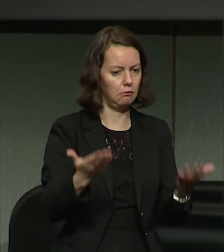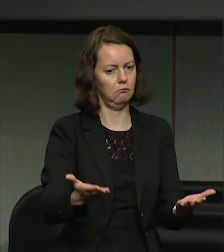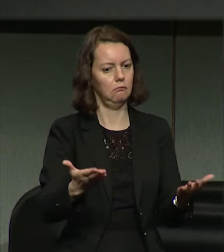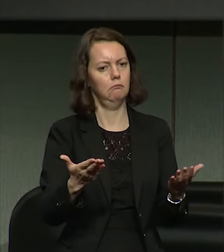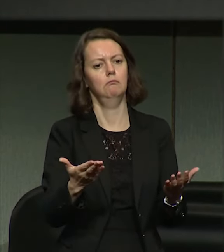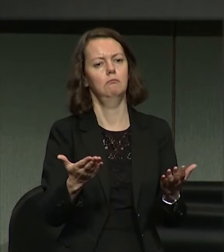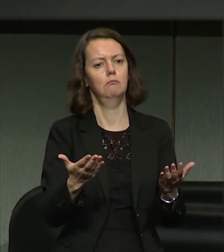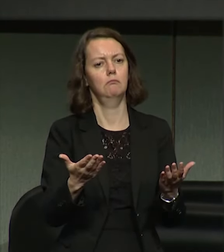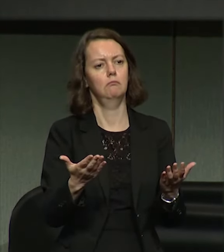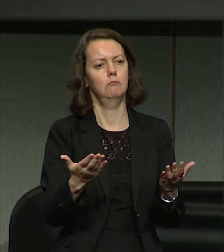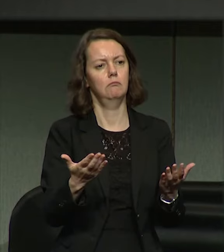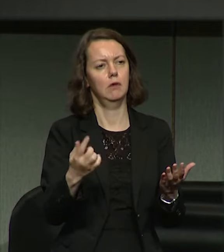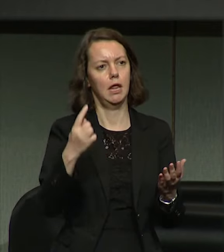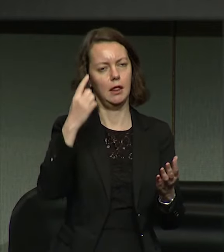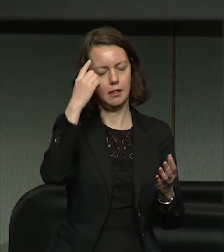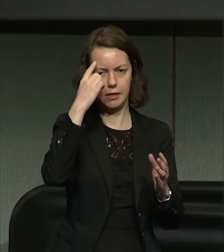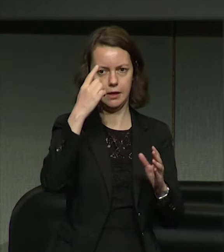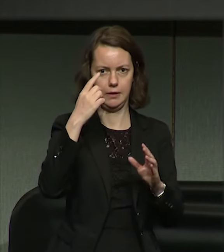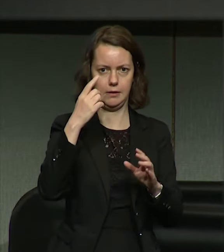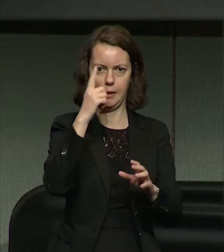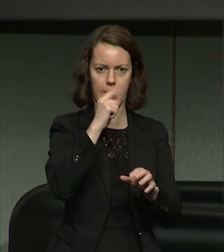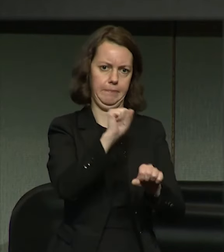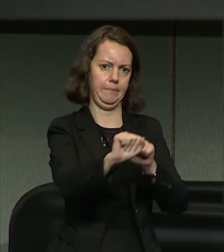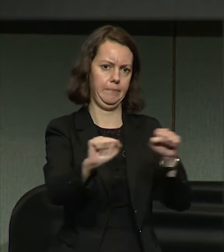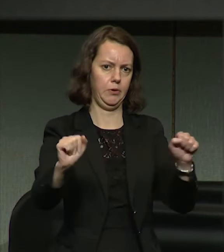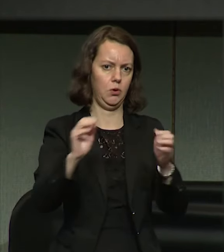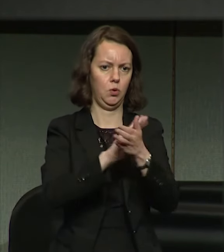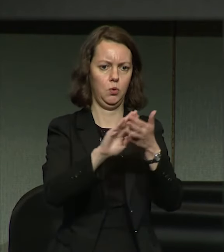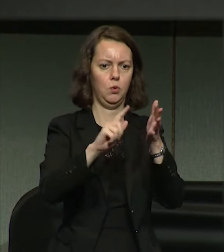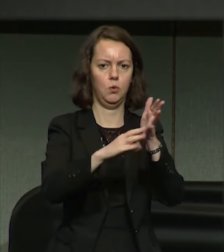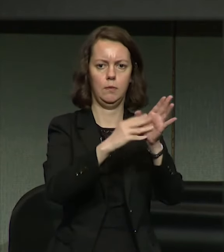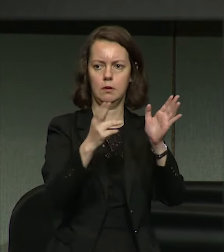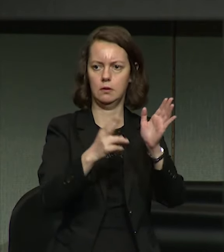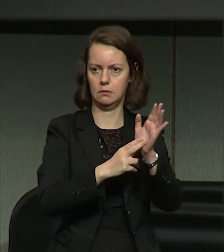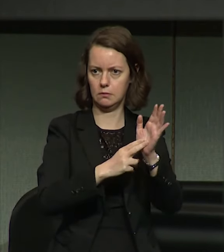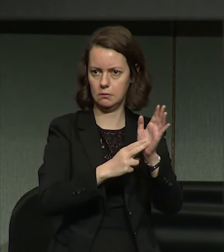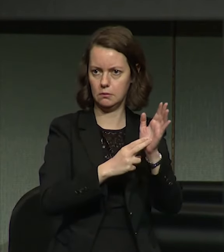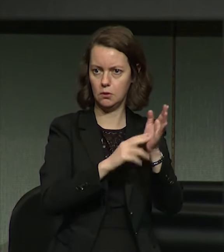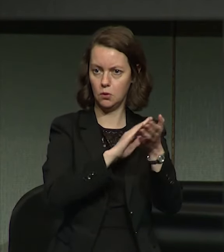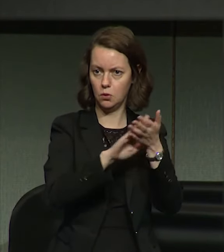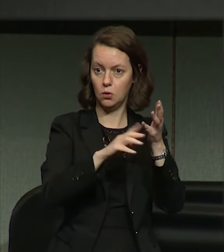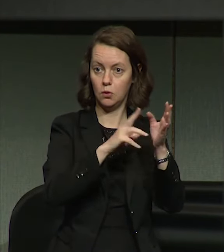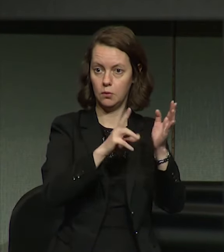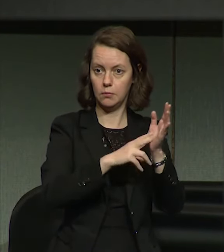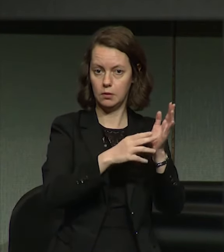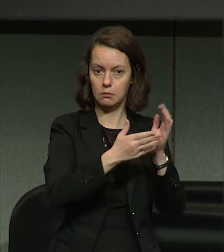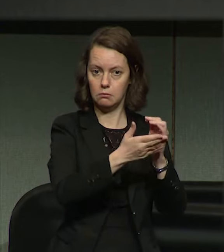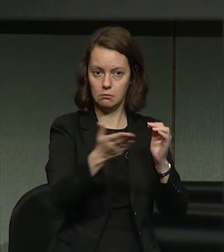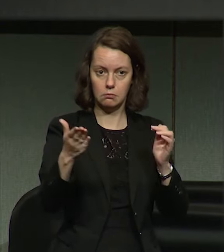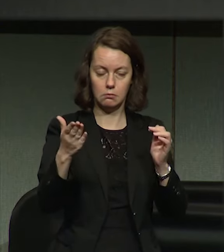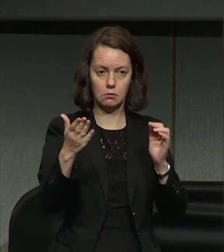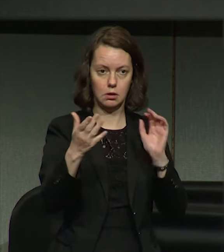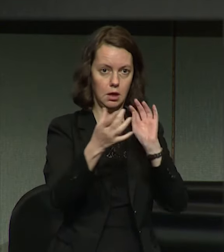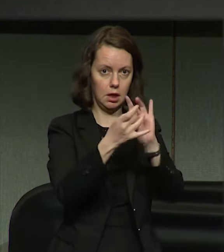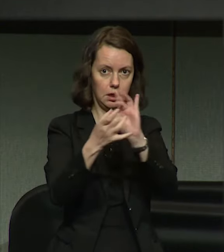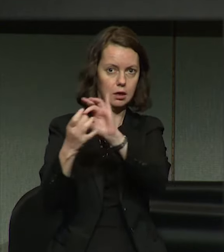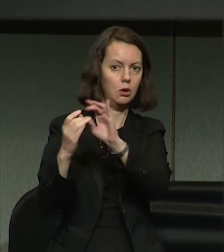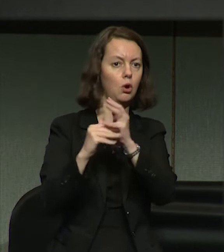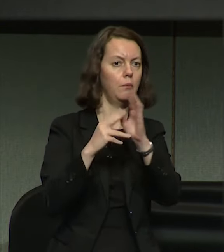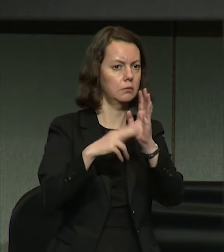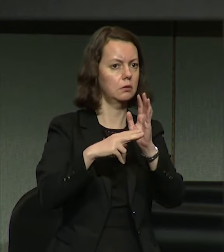and connect with the core humanity of Aboriginal people. And if we can do that, we'll be all richer for